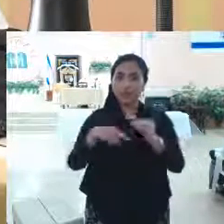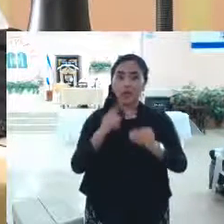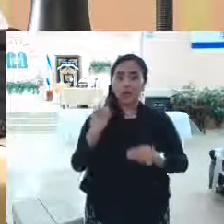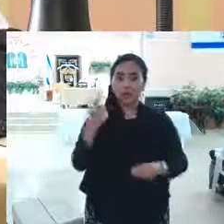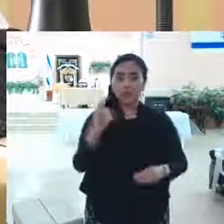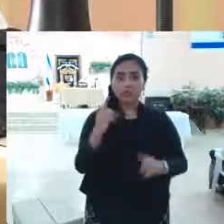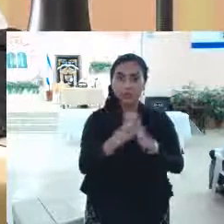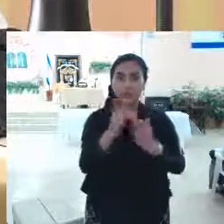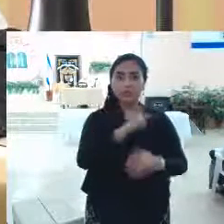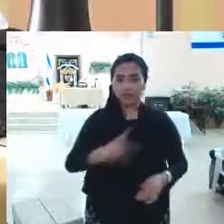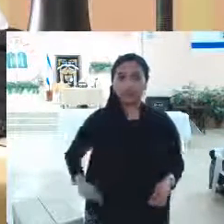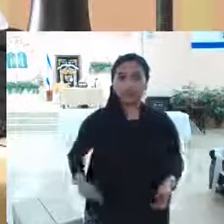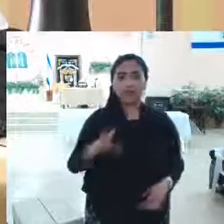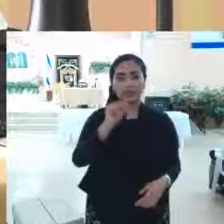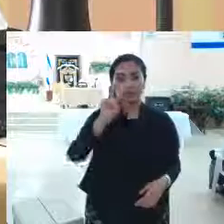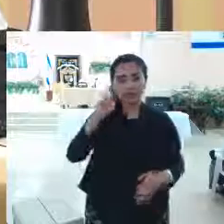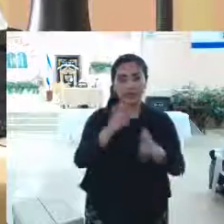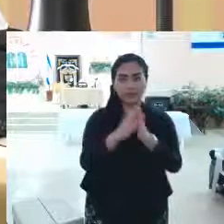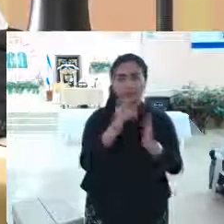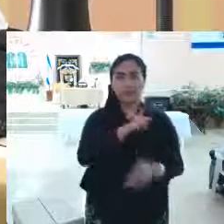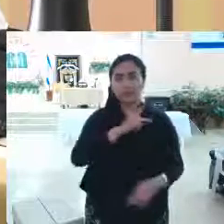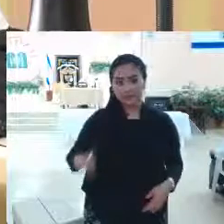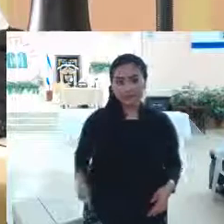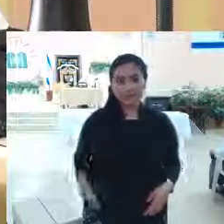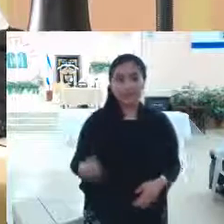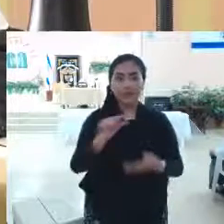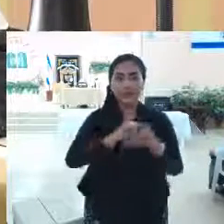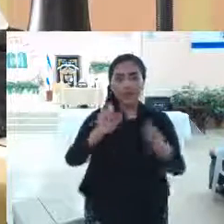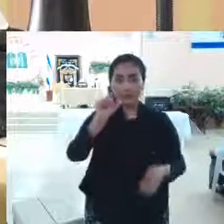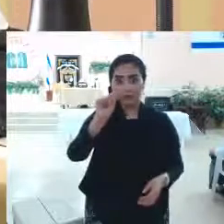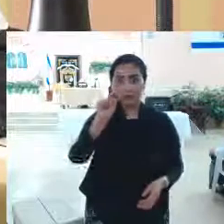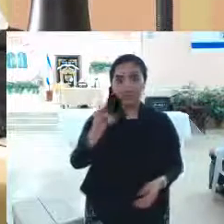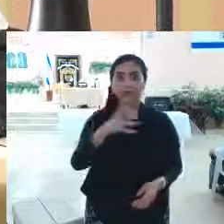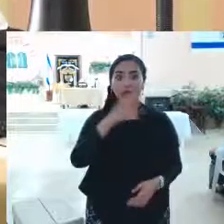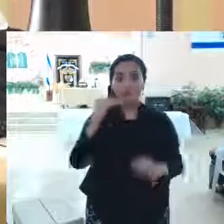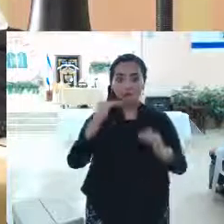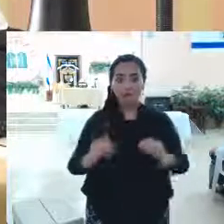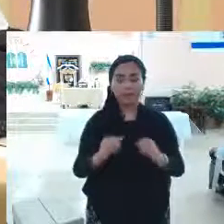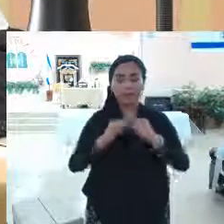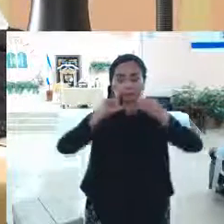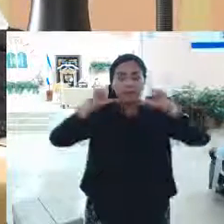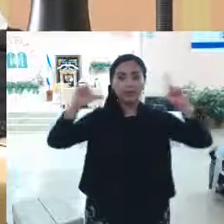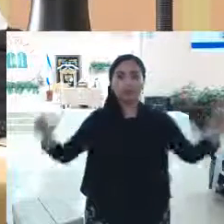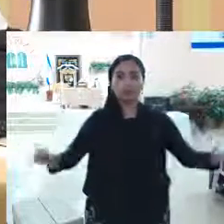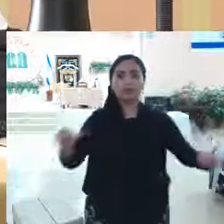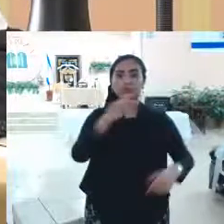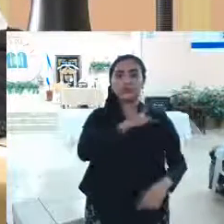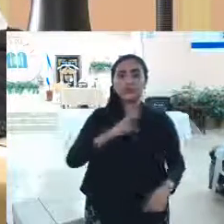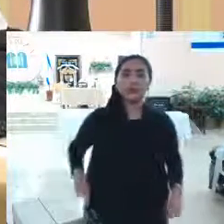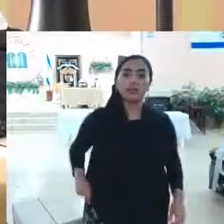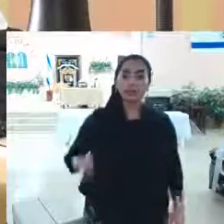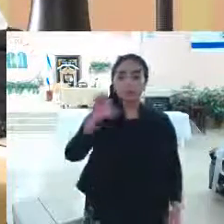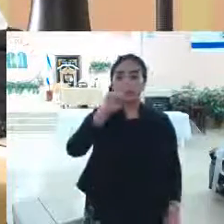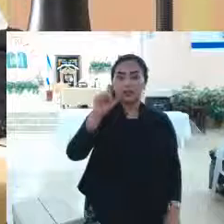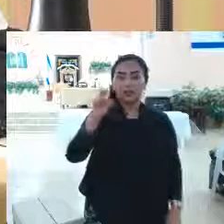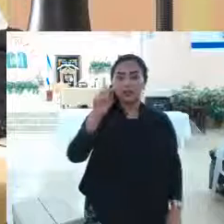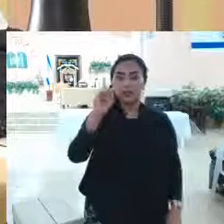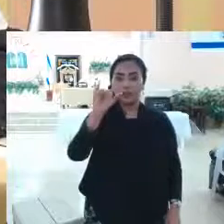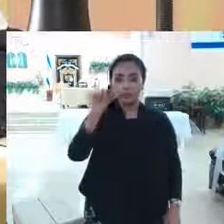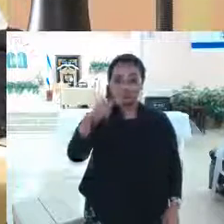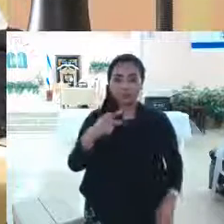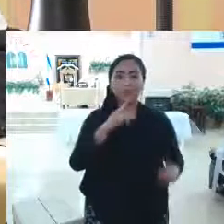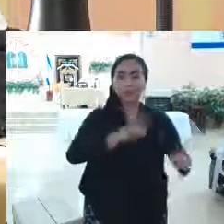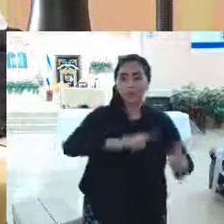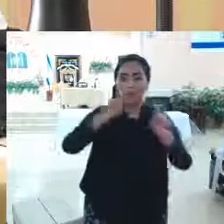libro of the de Reyes first y el book of segundo Kings libro de and Reyes. second book of Kings. Verso 20. Verse Y 20. levantándose de mañana, el rey Ezequías reunió a los principales de la ciudad y